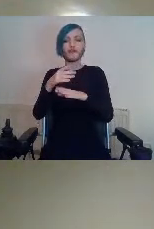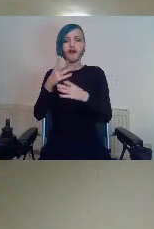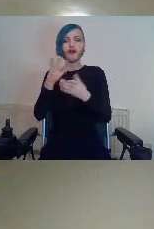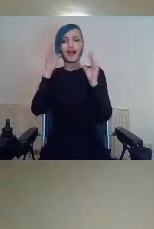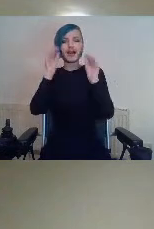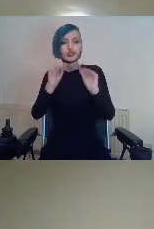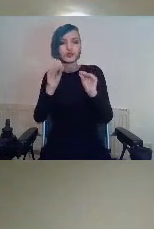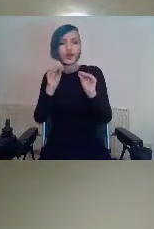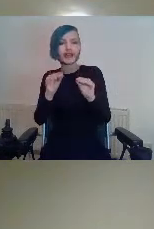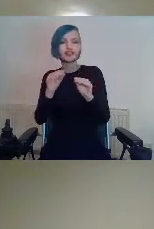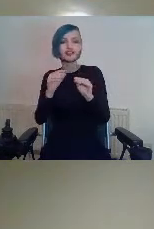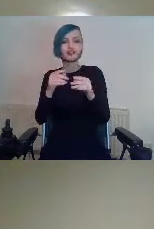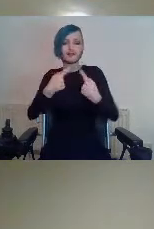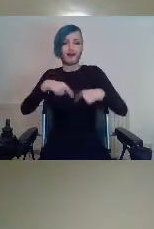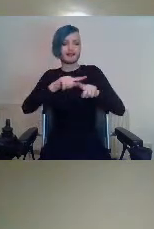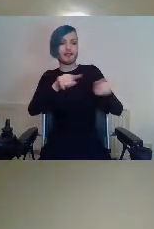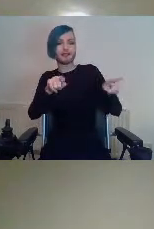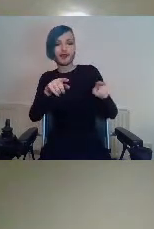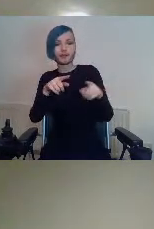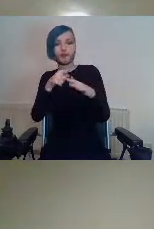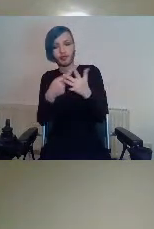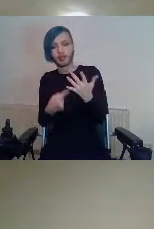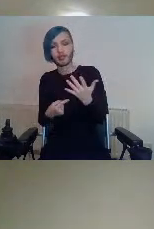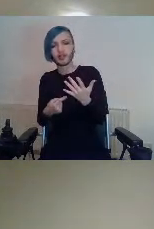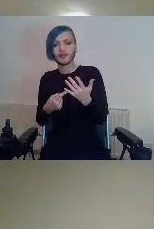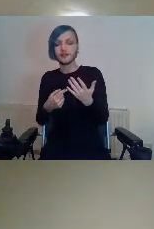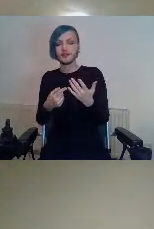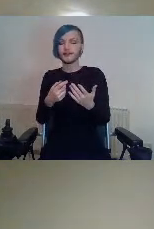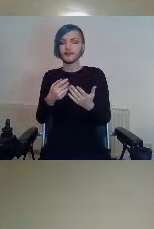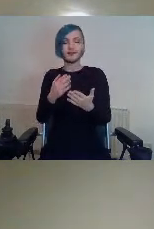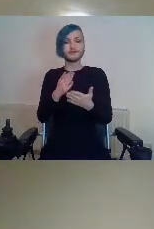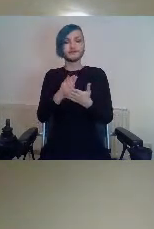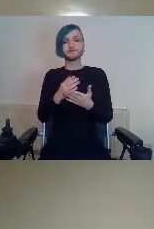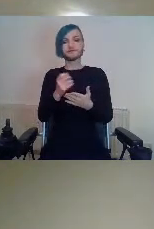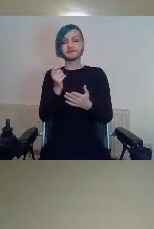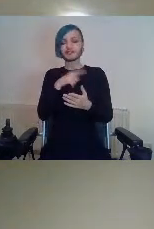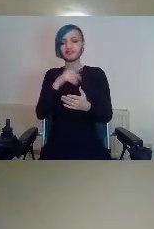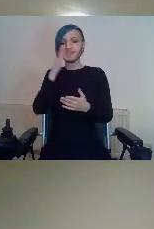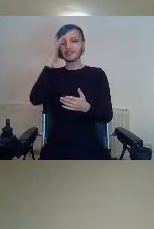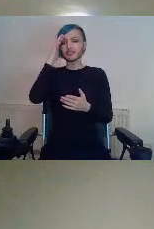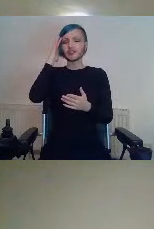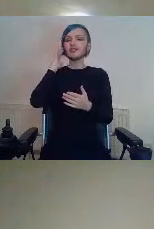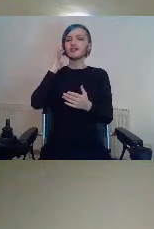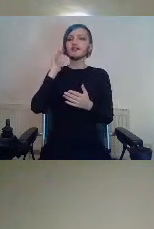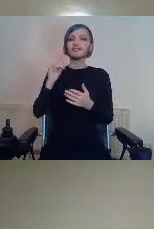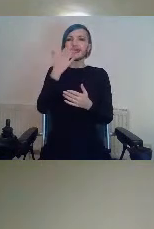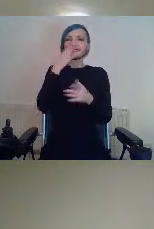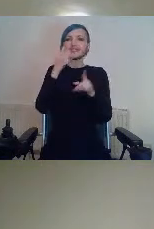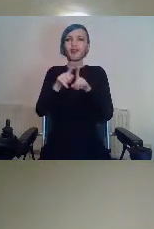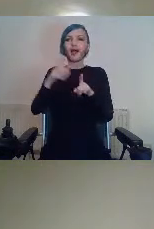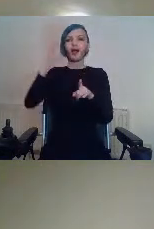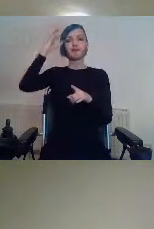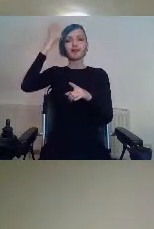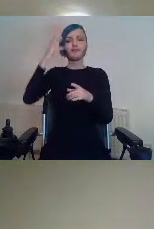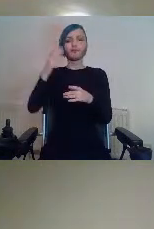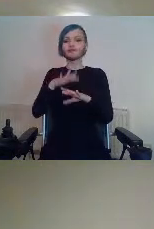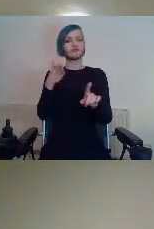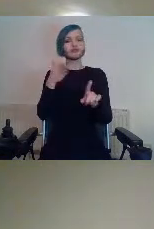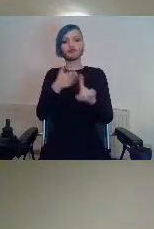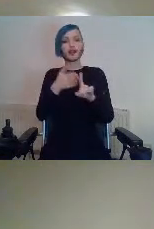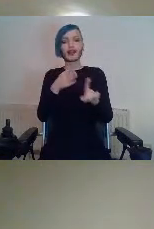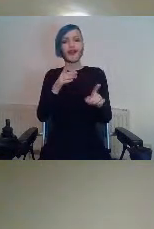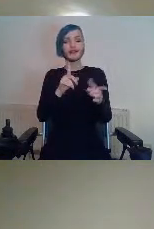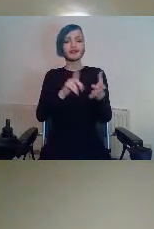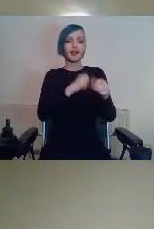That seems like the activity of the state or those people not friendly or not recognizing the LGBT community or the activism